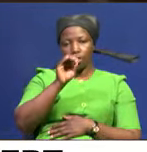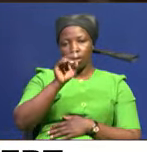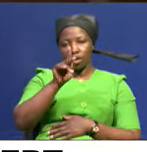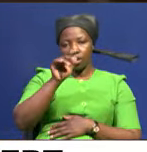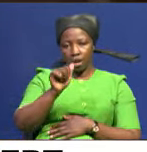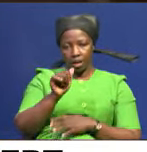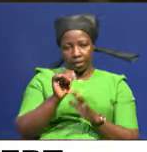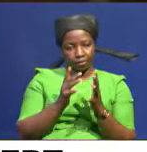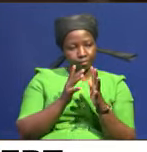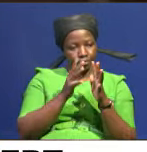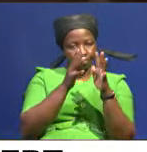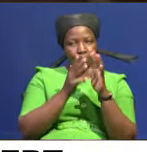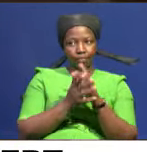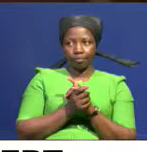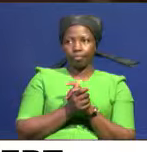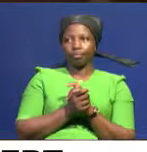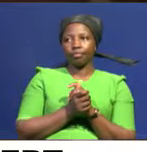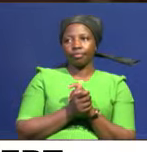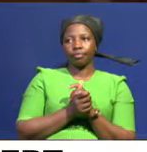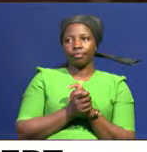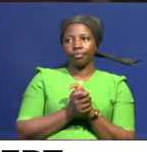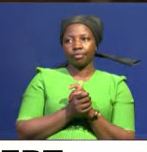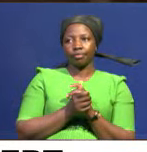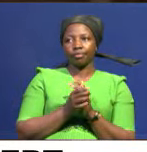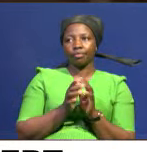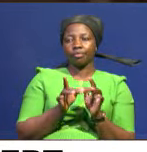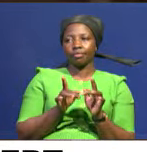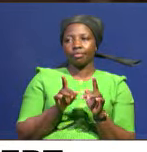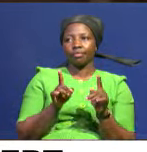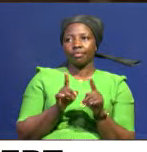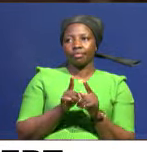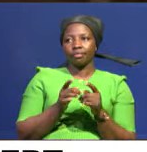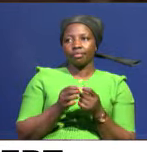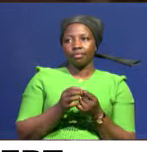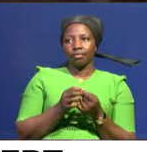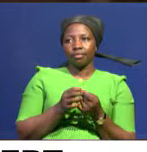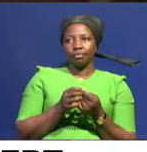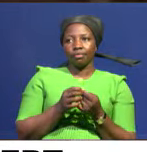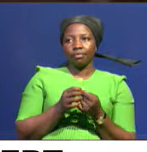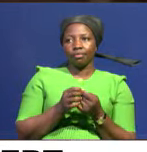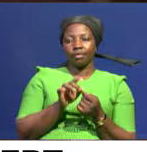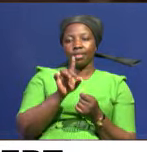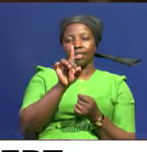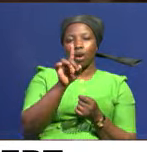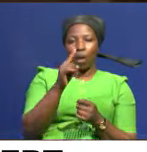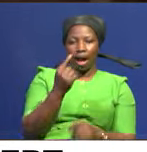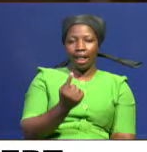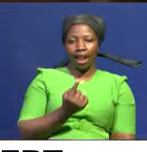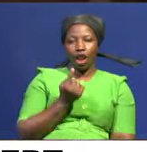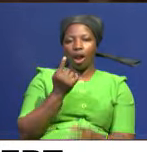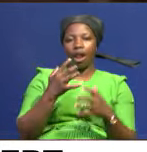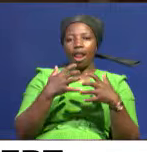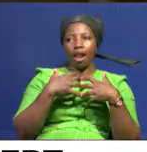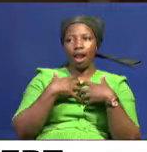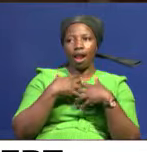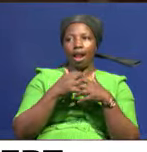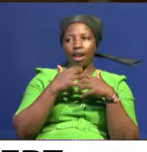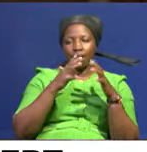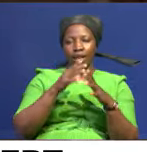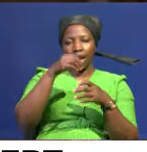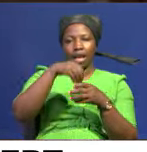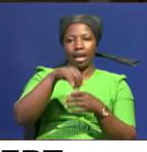Milemba, pigeni ya makofi. And the one and the only engineer in